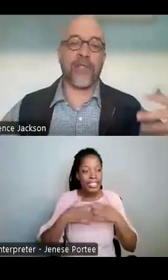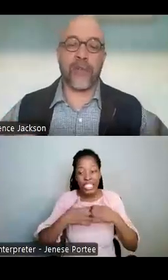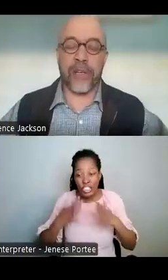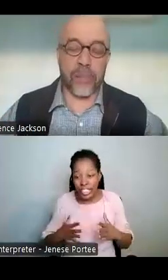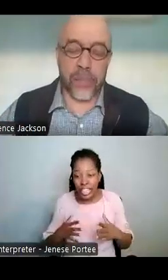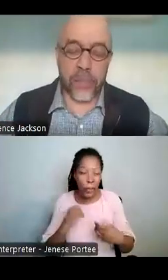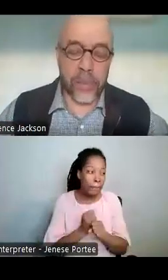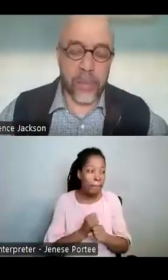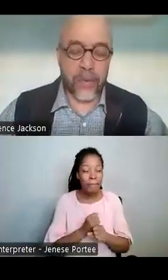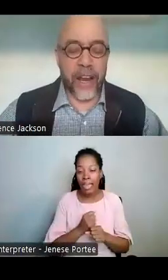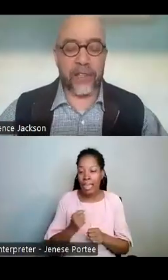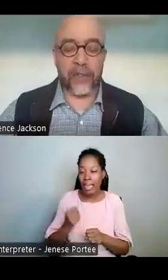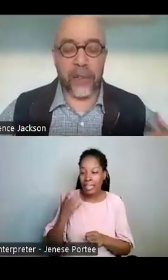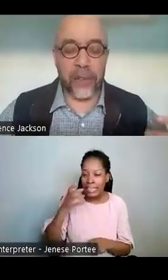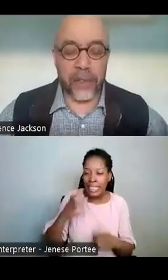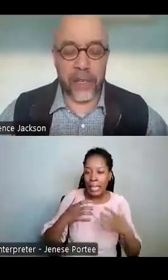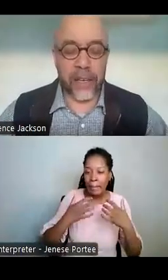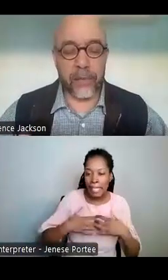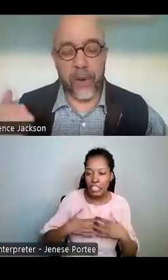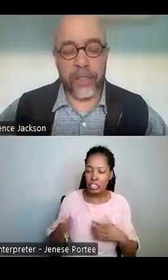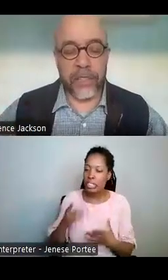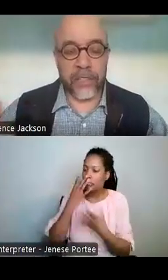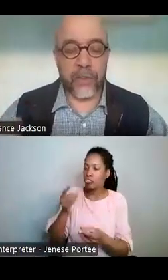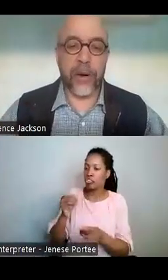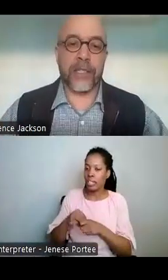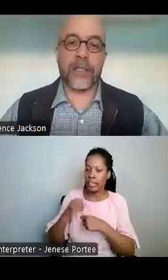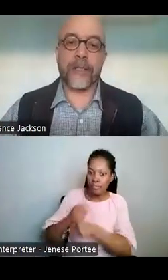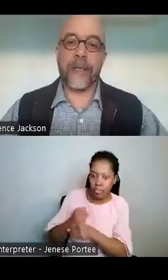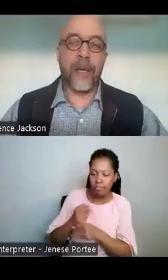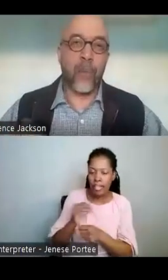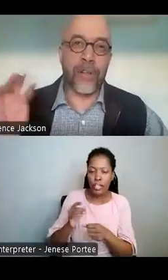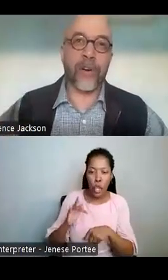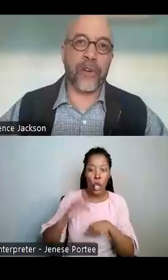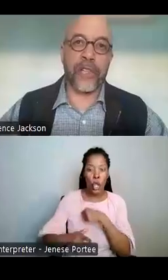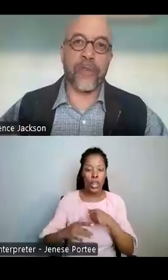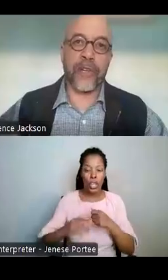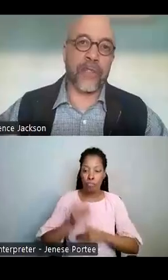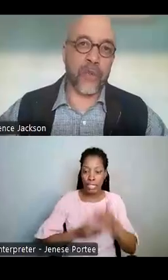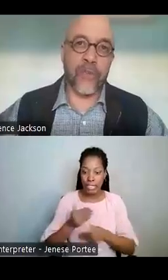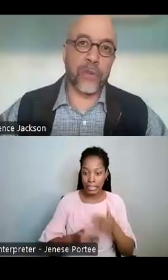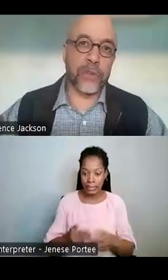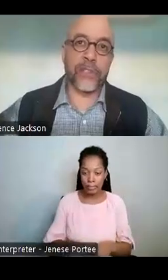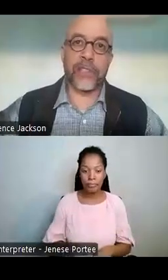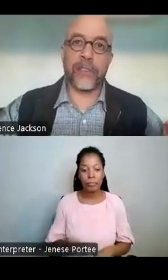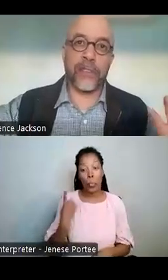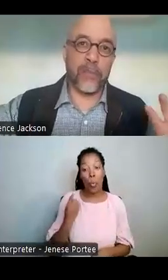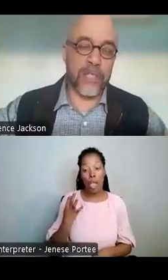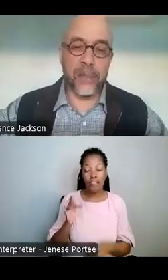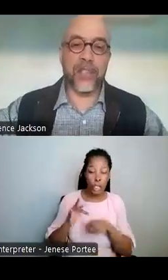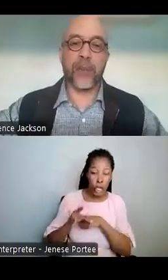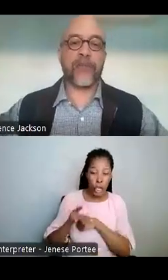interested in sort of like manufacturing and early industrial processes. One of the early investors with Fulton in